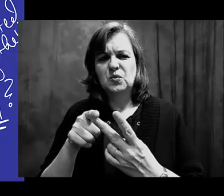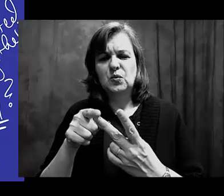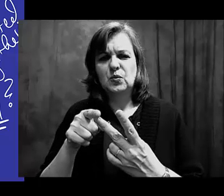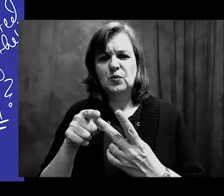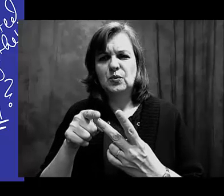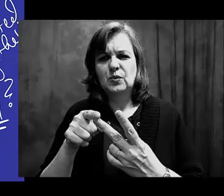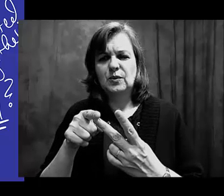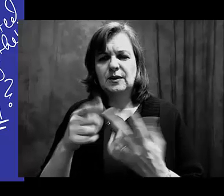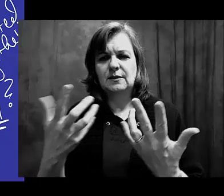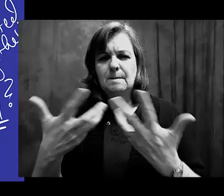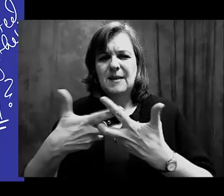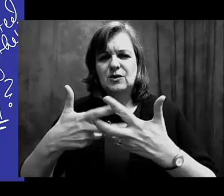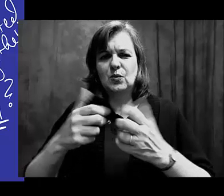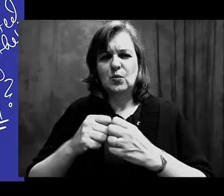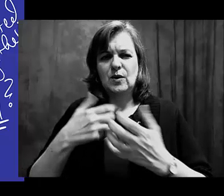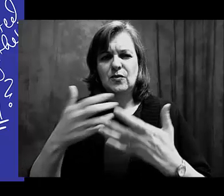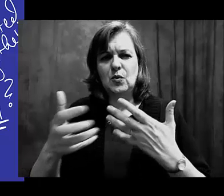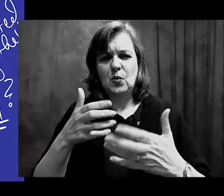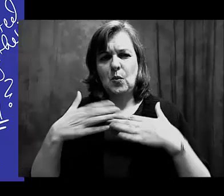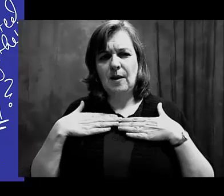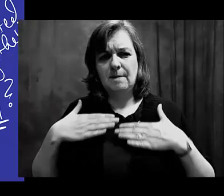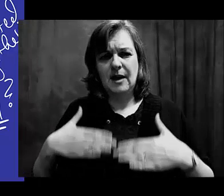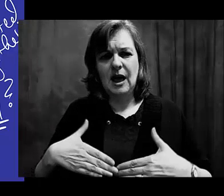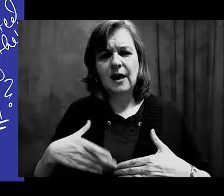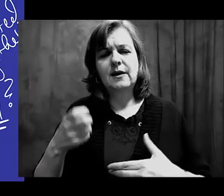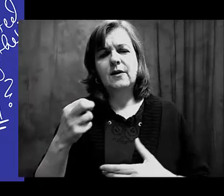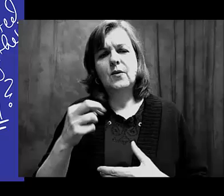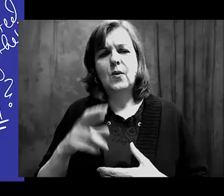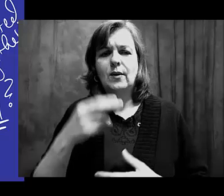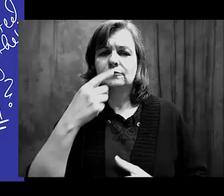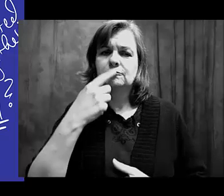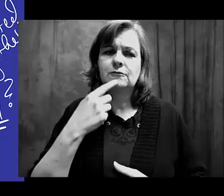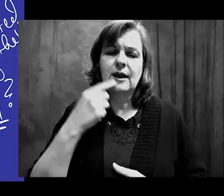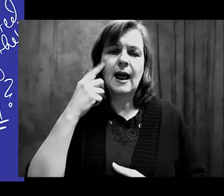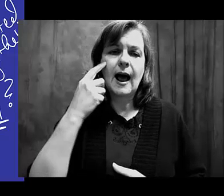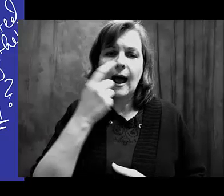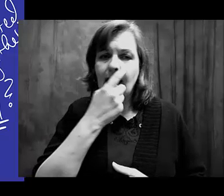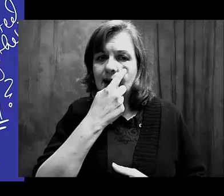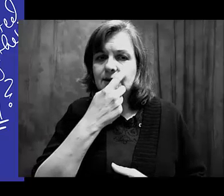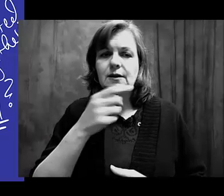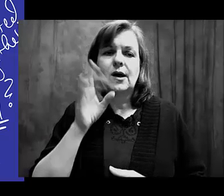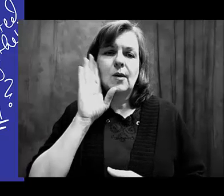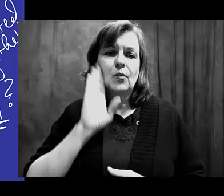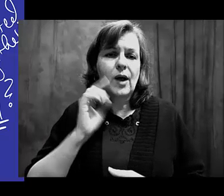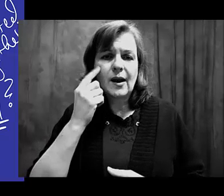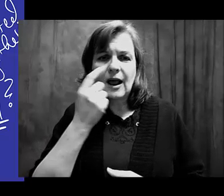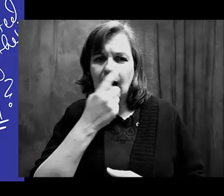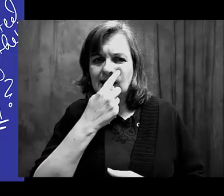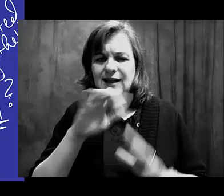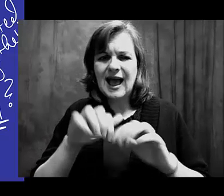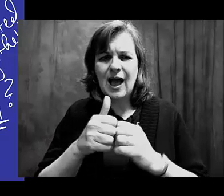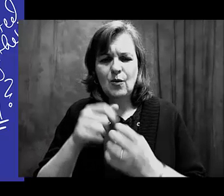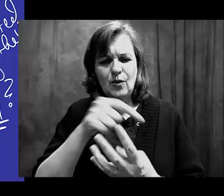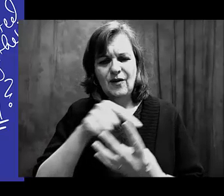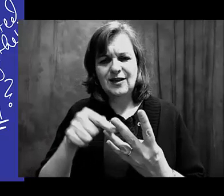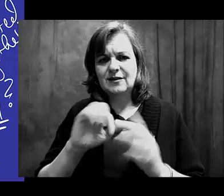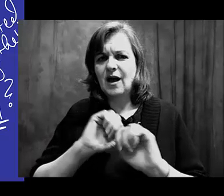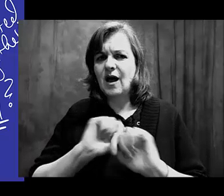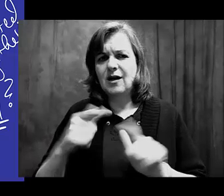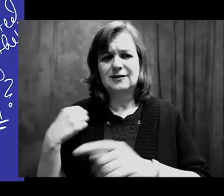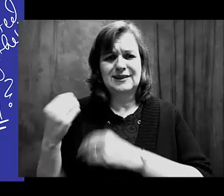gray body here, okay, red eyes, brown eyes? How am I going to match all this up?